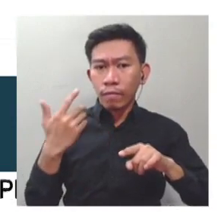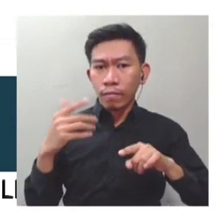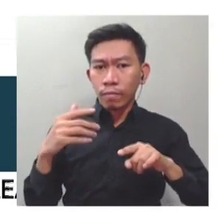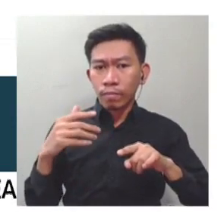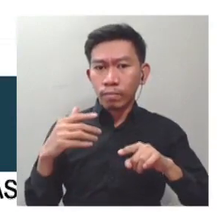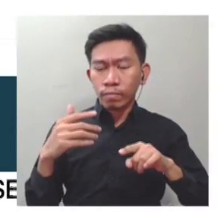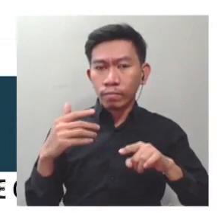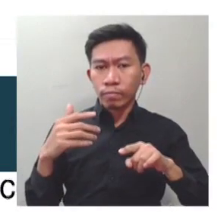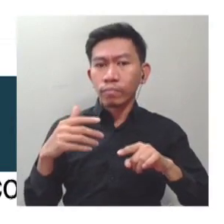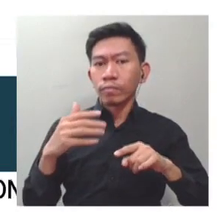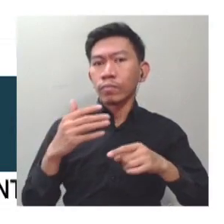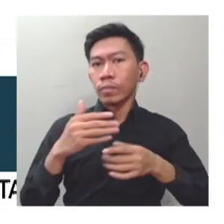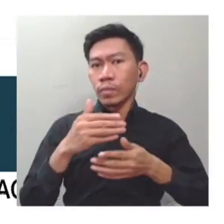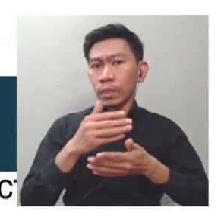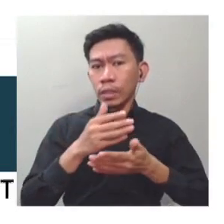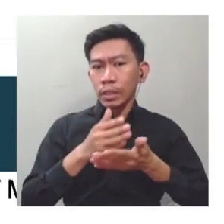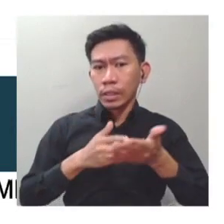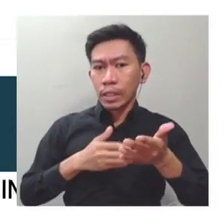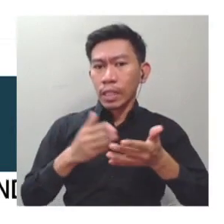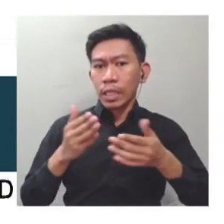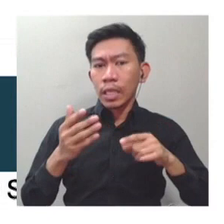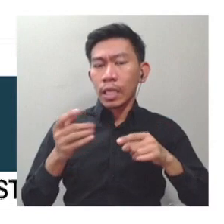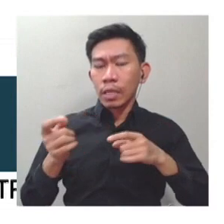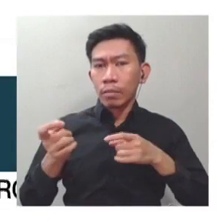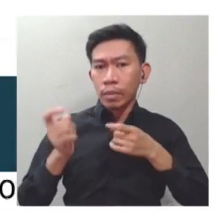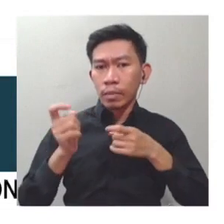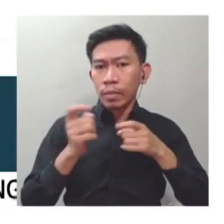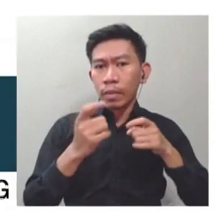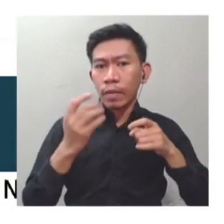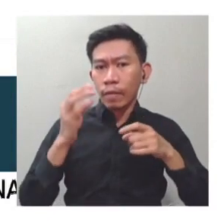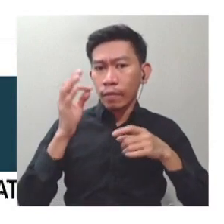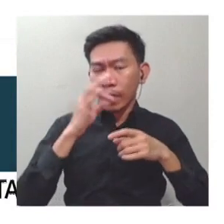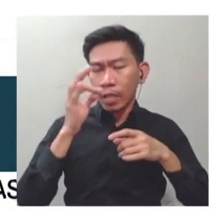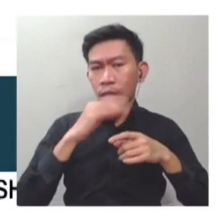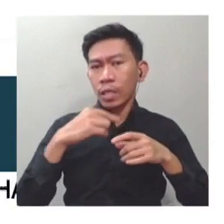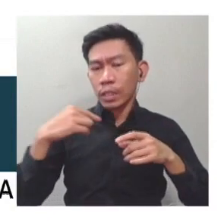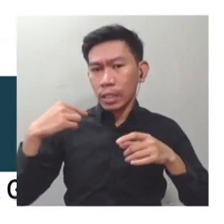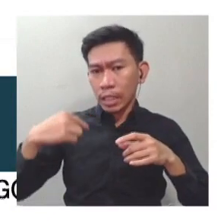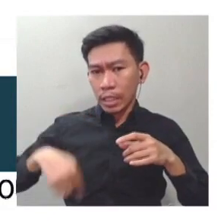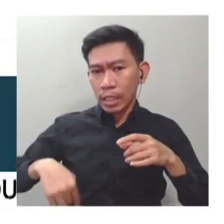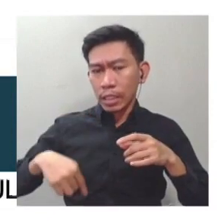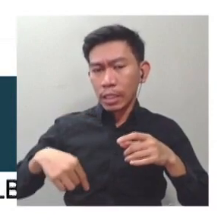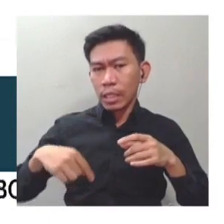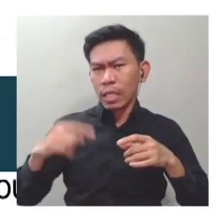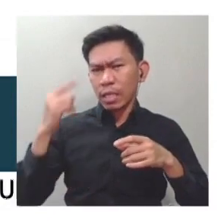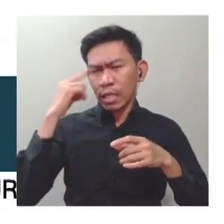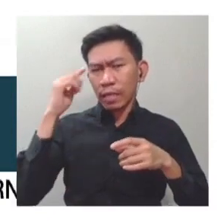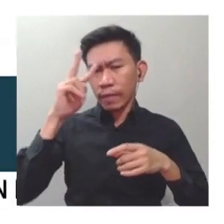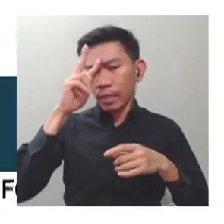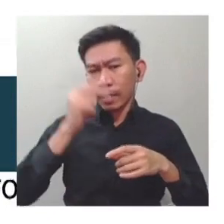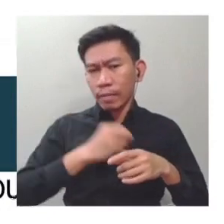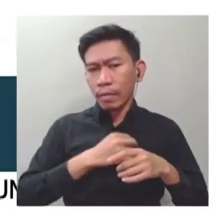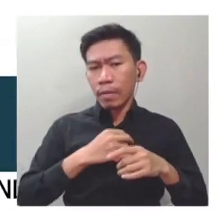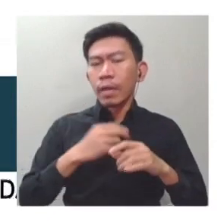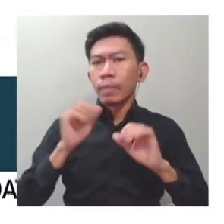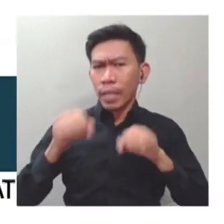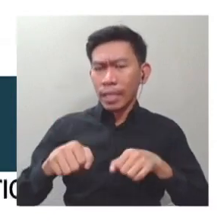doon, artisanal fishing. Filipinos, the Chinese, and I think the Vietnamese can fish.